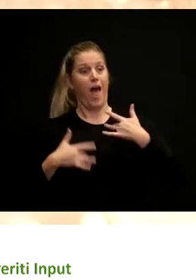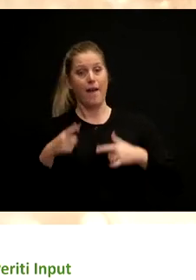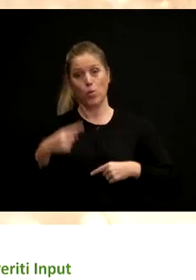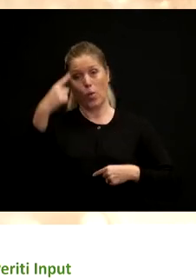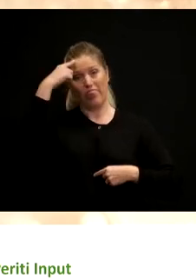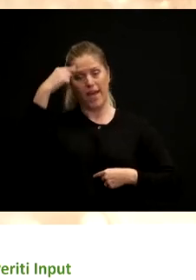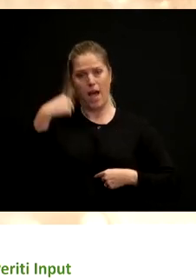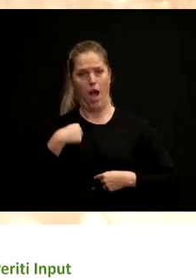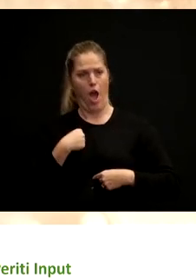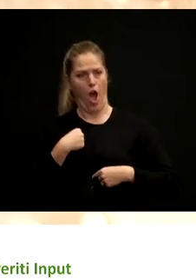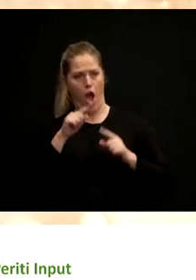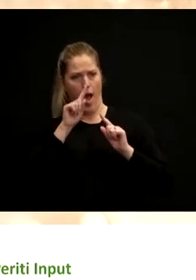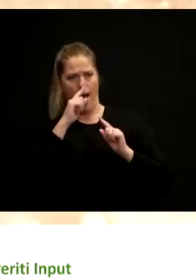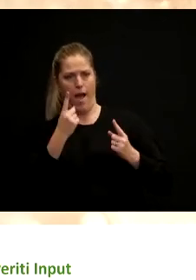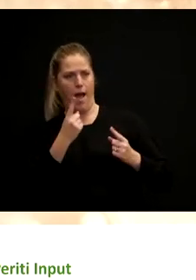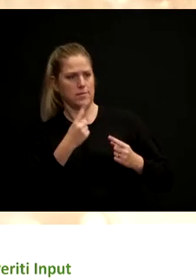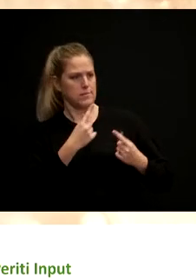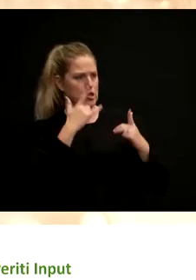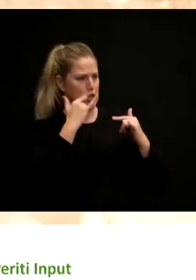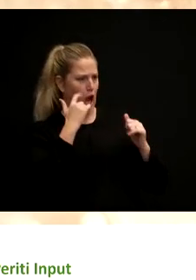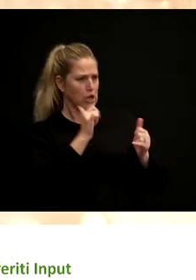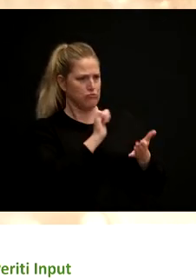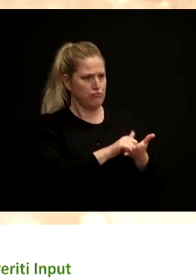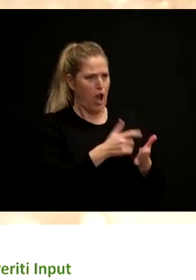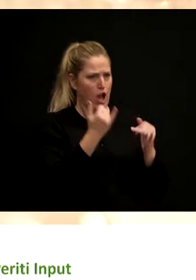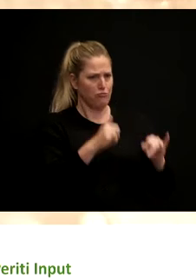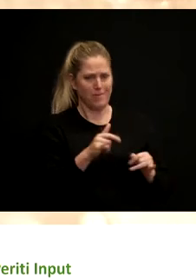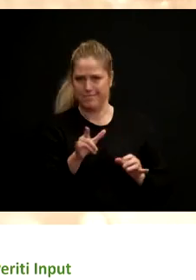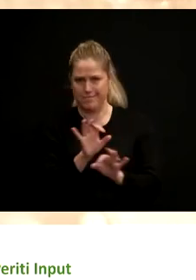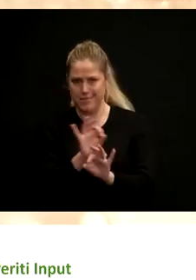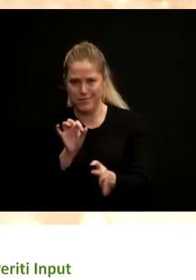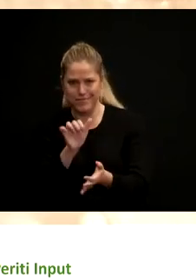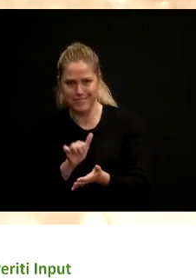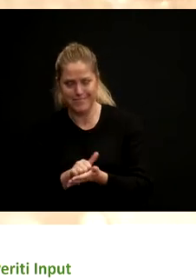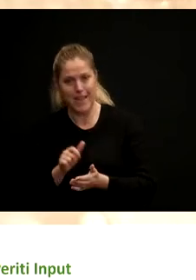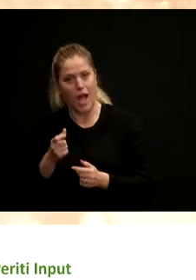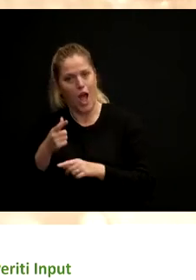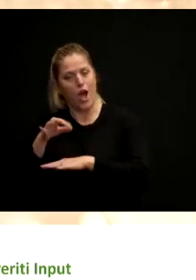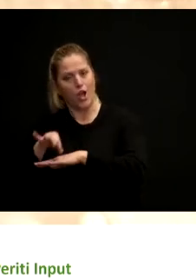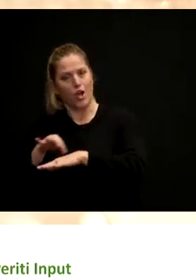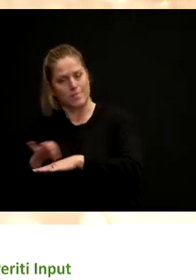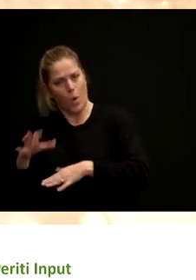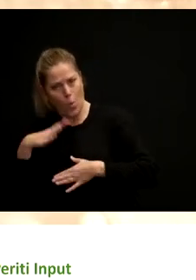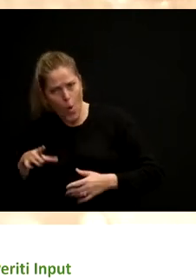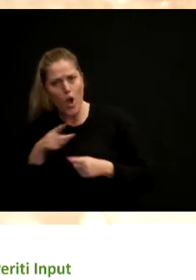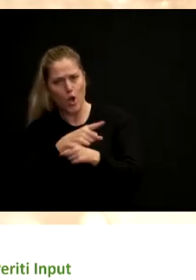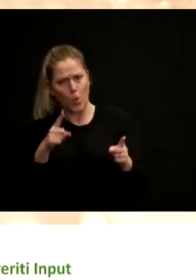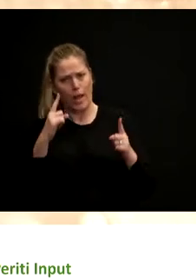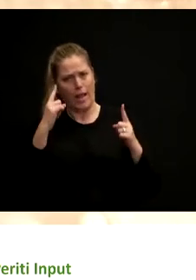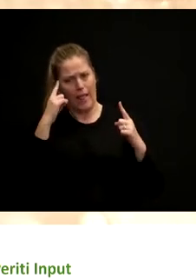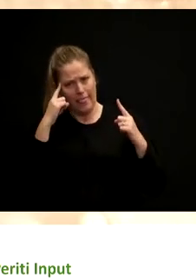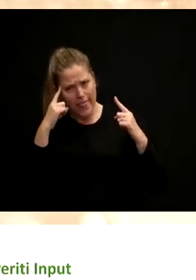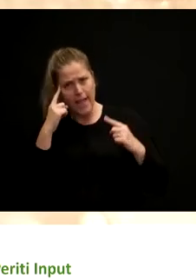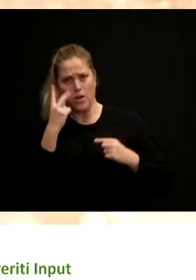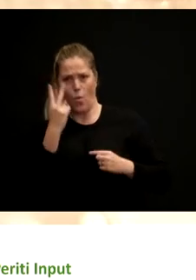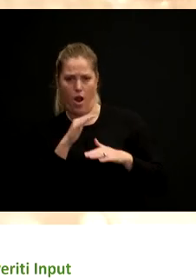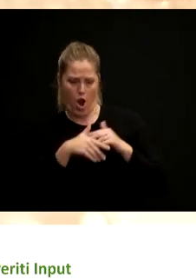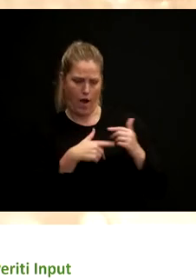To be formed in the school of Christ, we first receive the gift of faith in all its